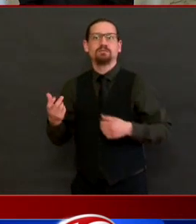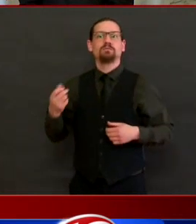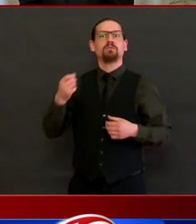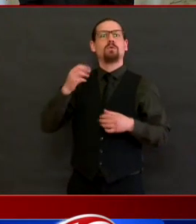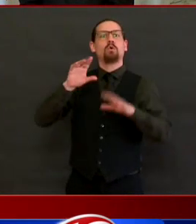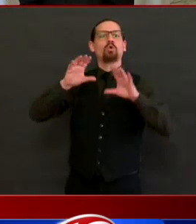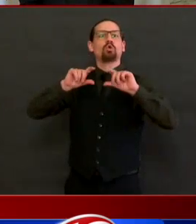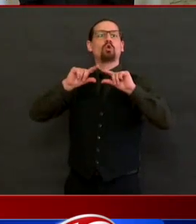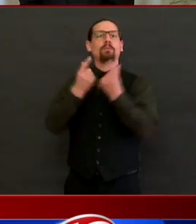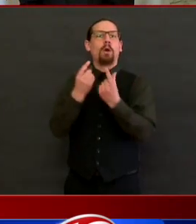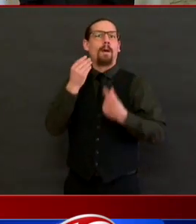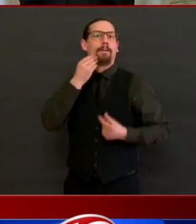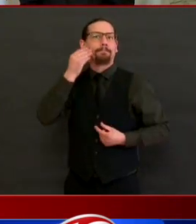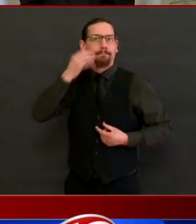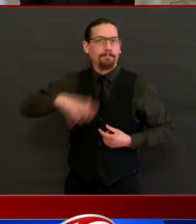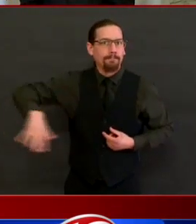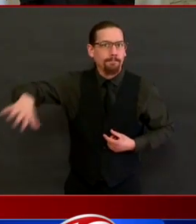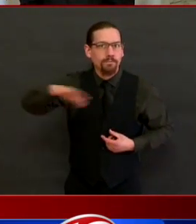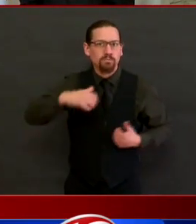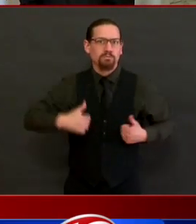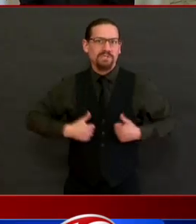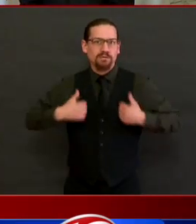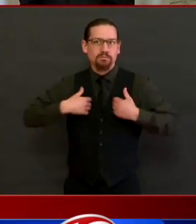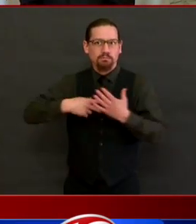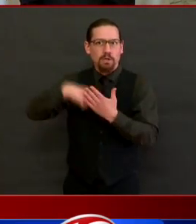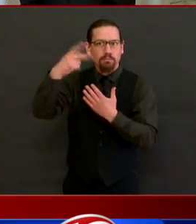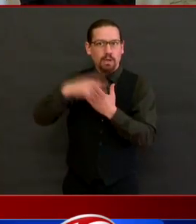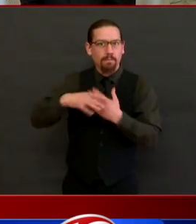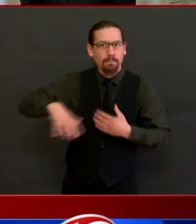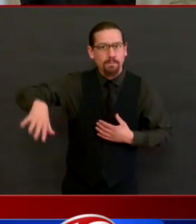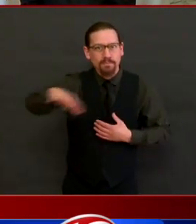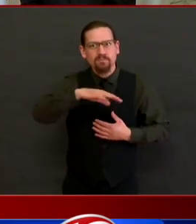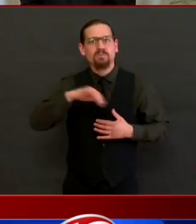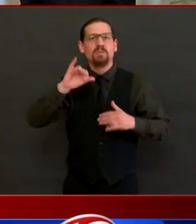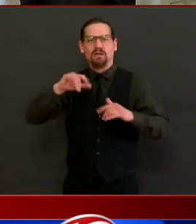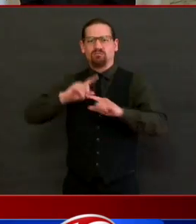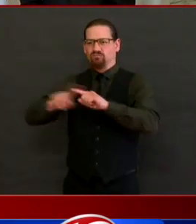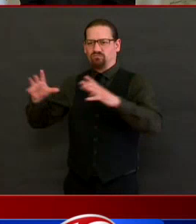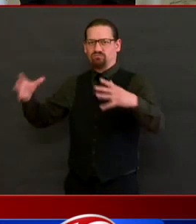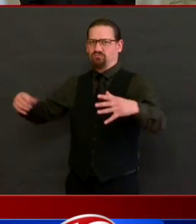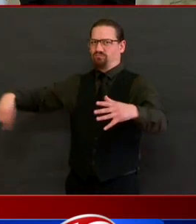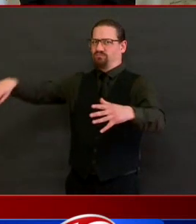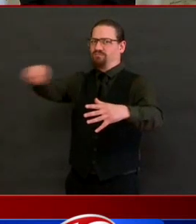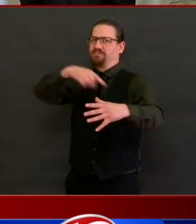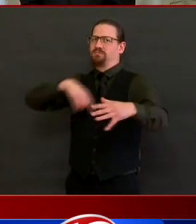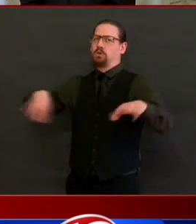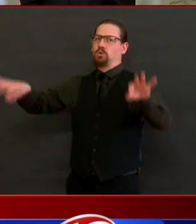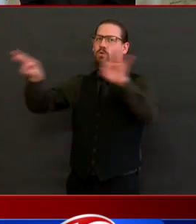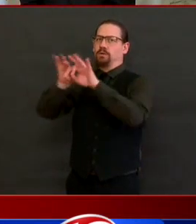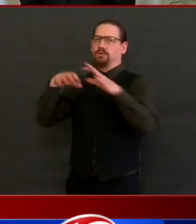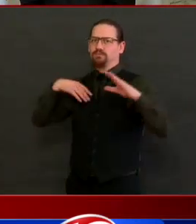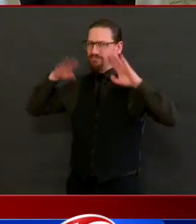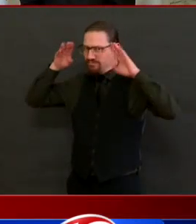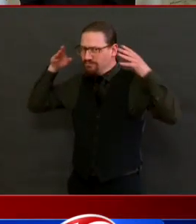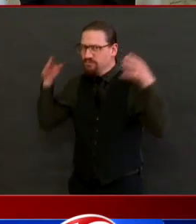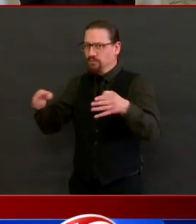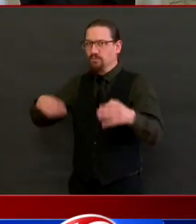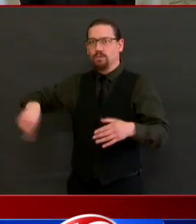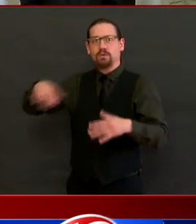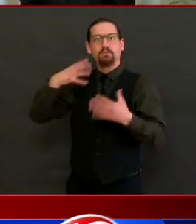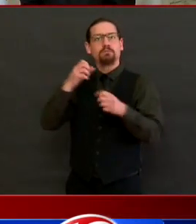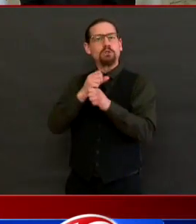congregate setting, we are very, very focused on making sure that you can all be tested